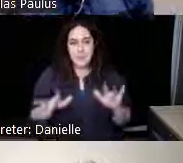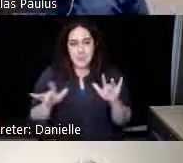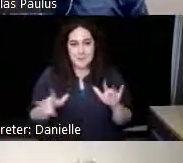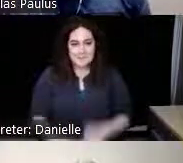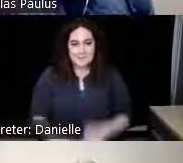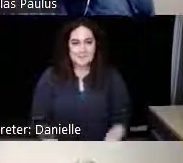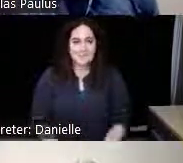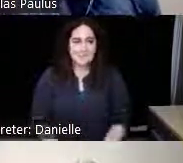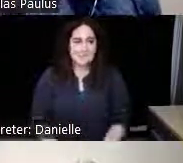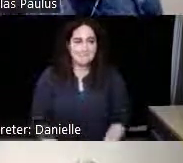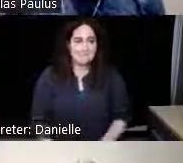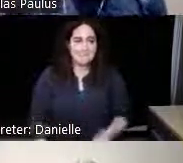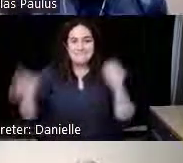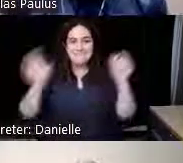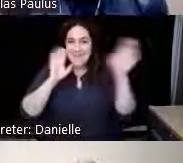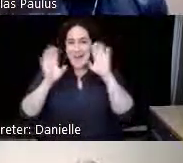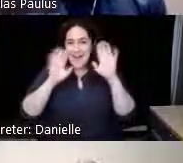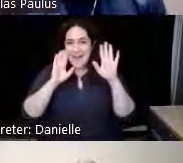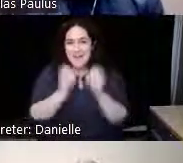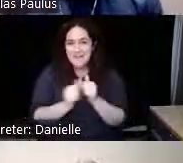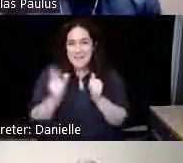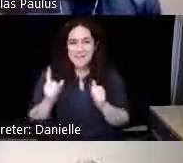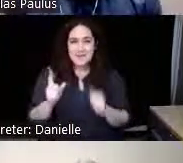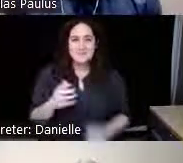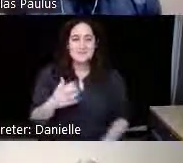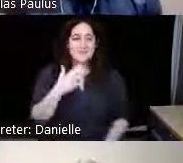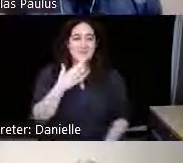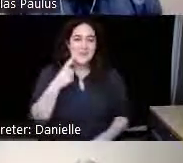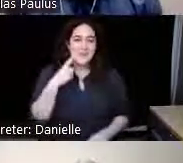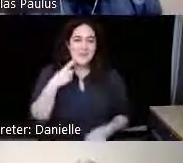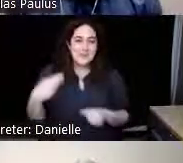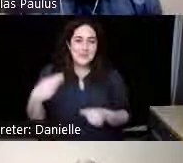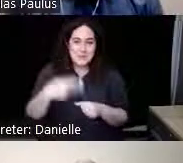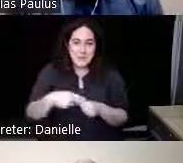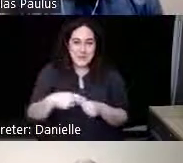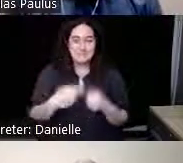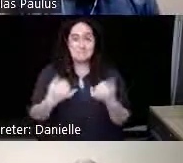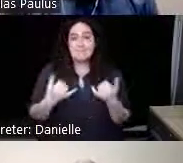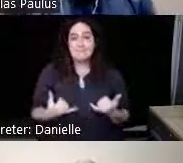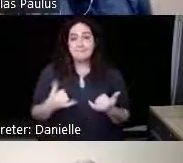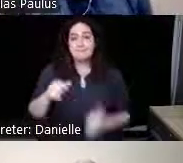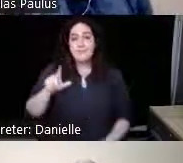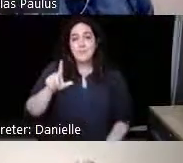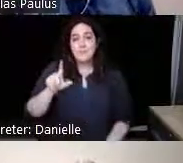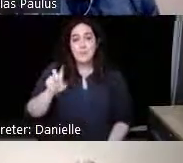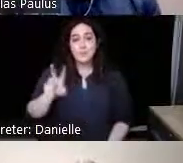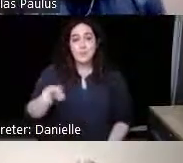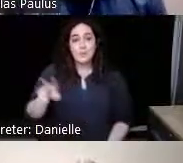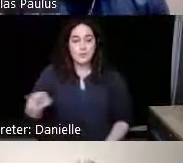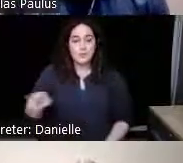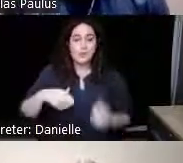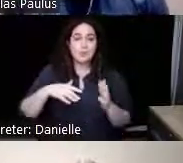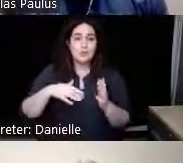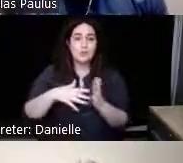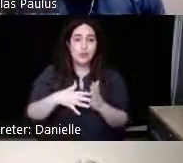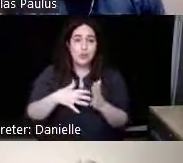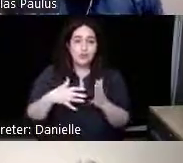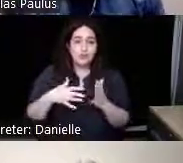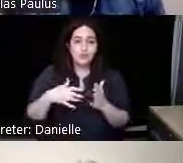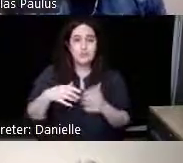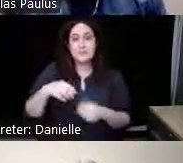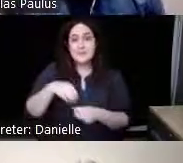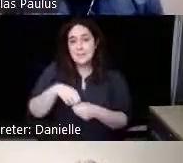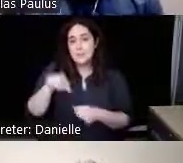Hi, everyone. Thanks for joining us. This is the 2022 Scholarship in the 21st Century,